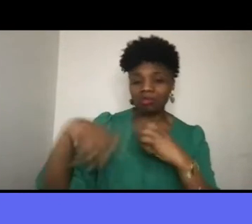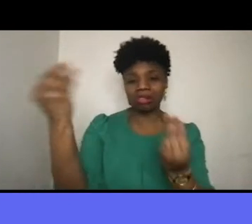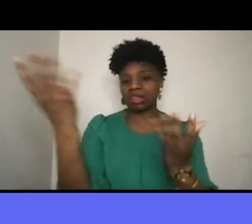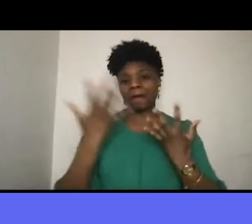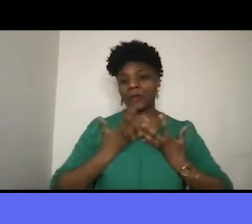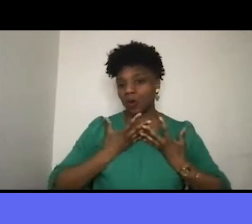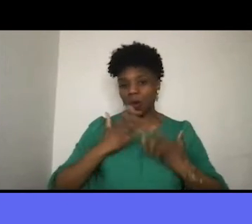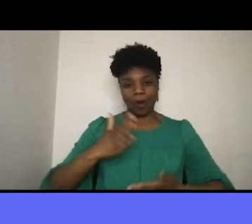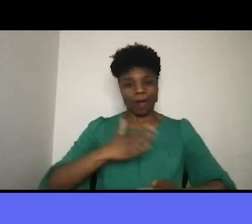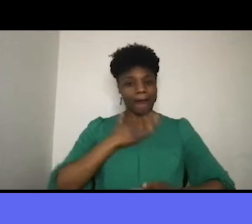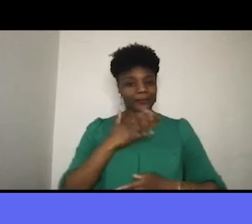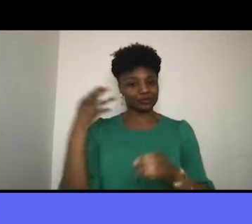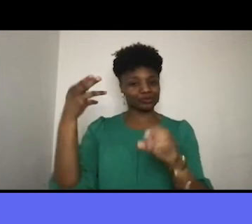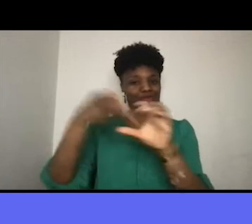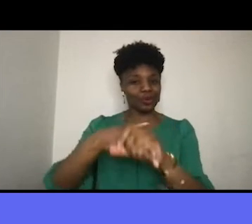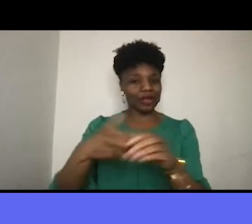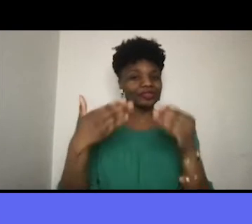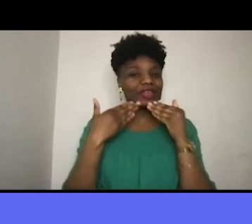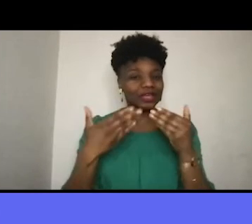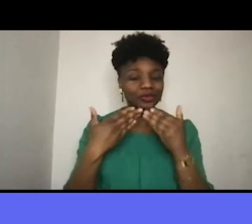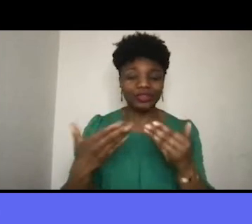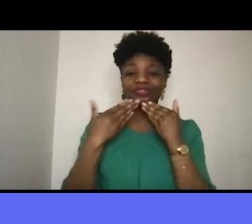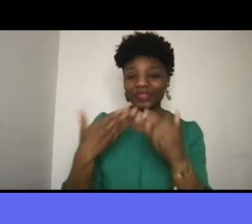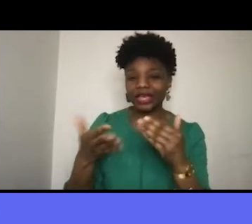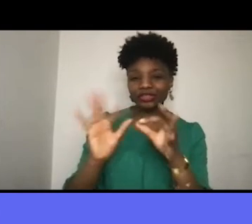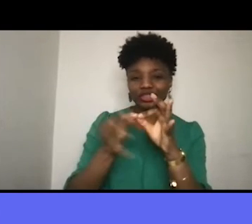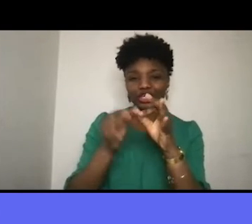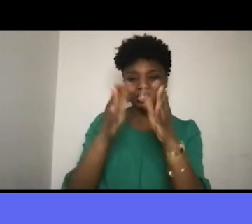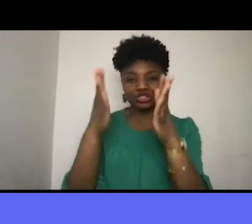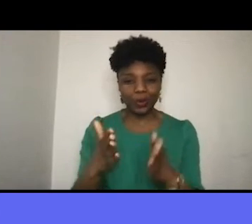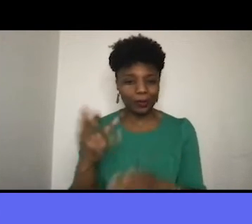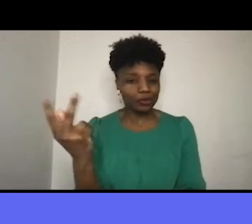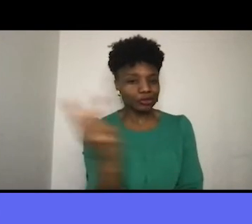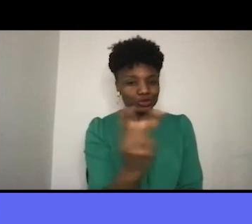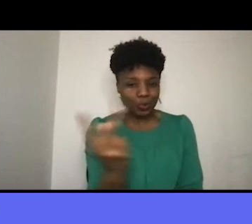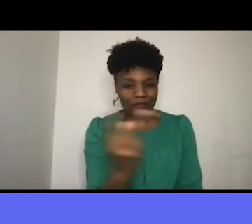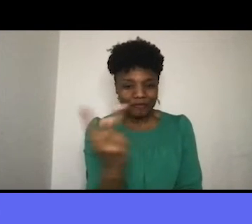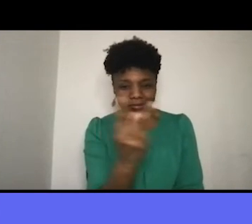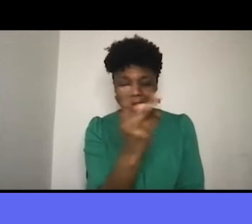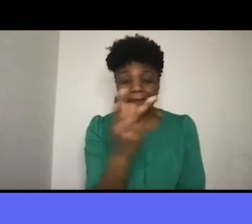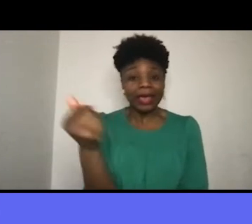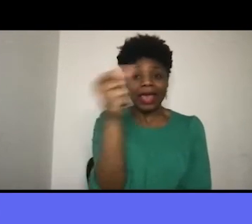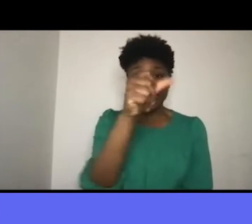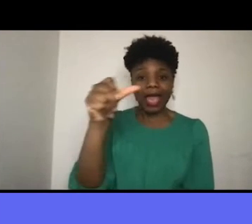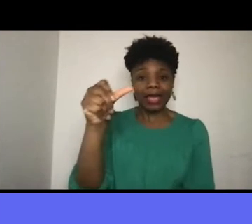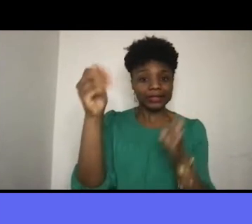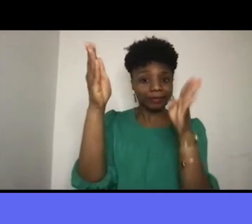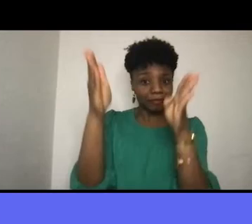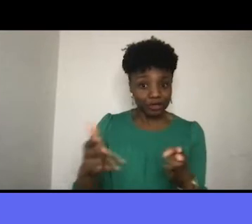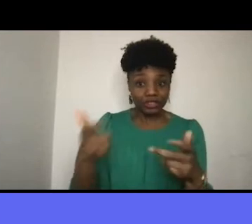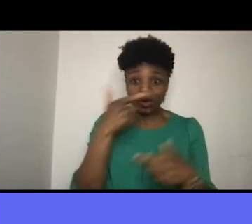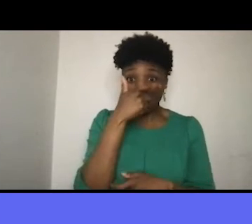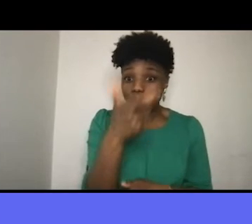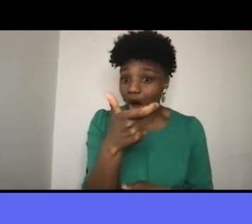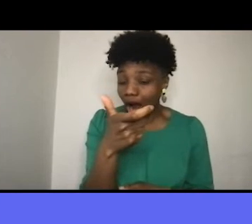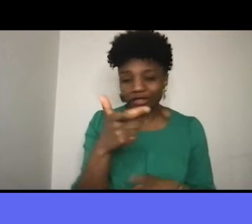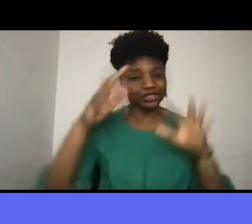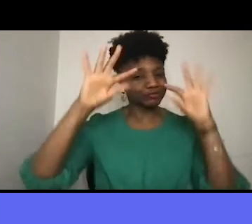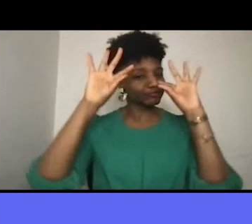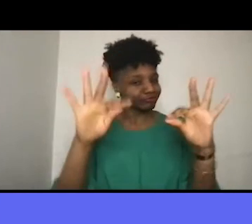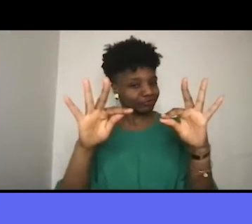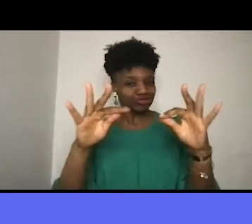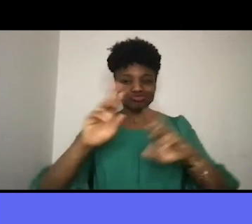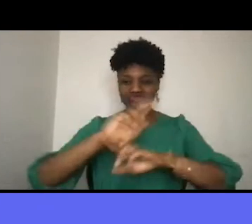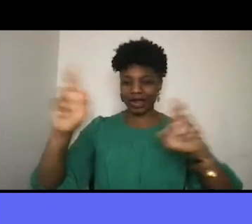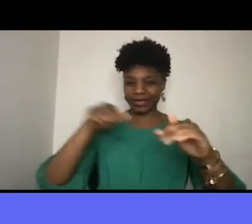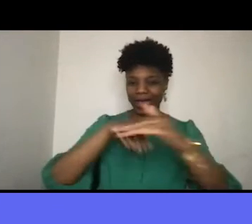like this. So thank you both again. And thank you to the interpreters, anybody watching. man. Oh Um, wow. Bro, You put us on with that. Like